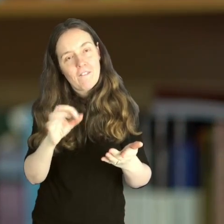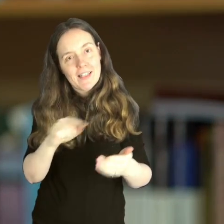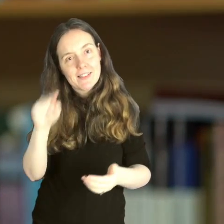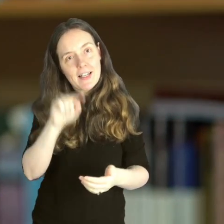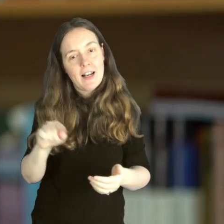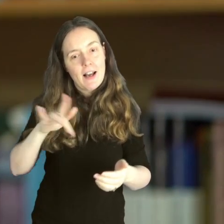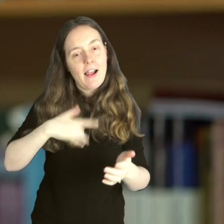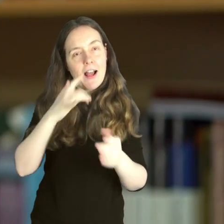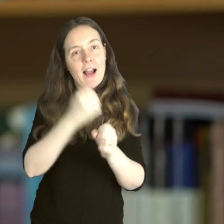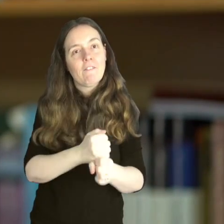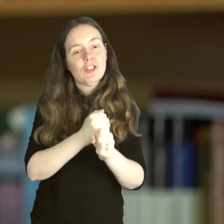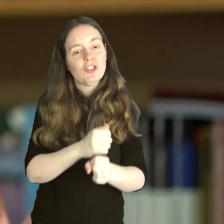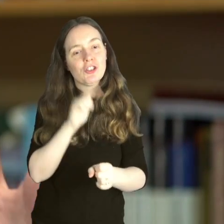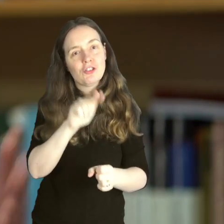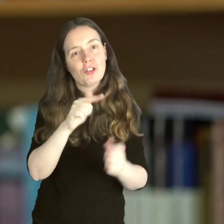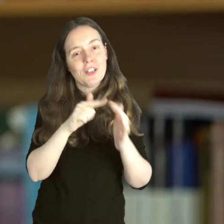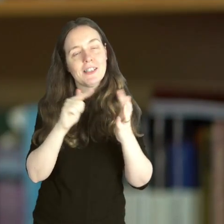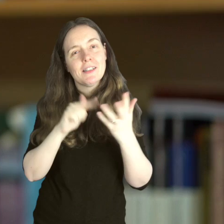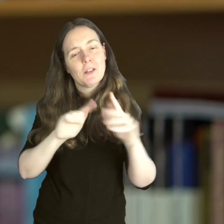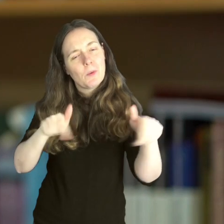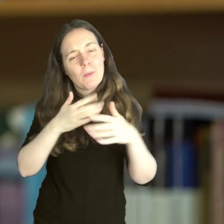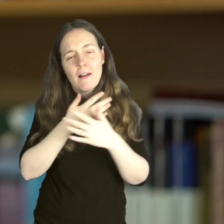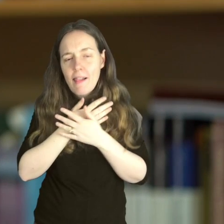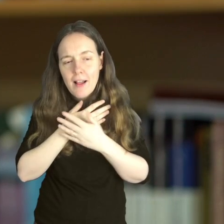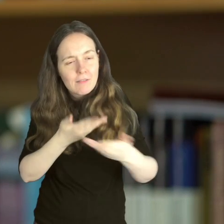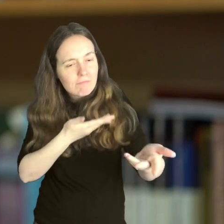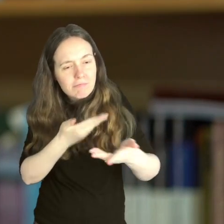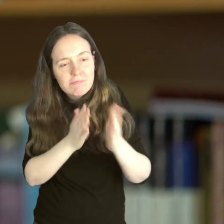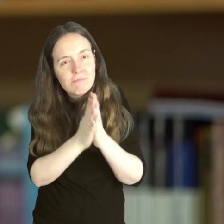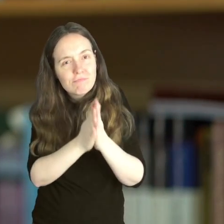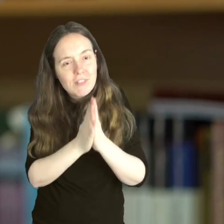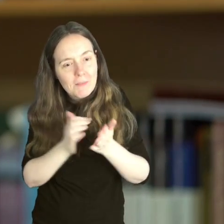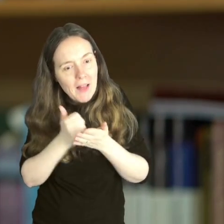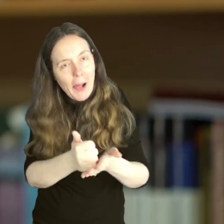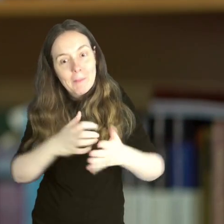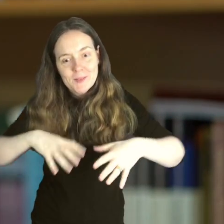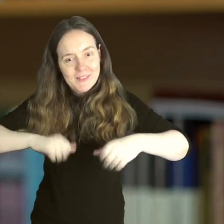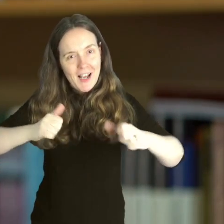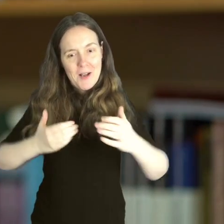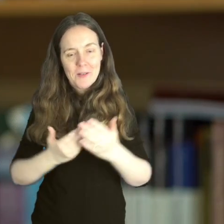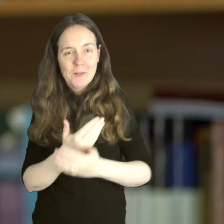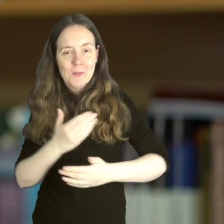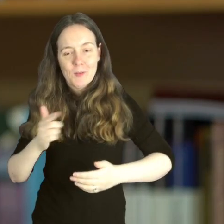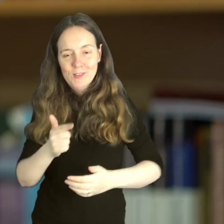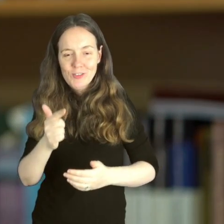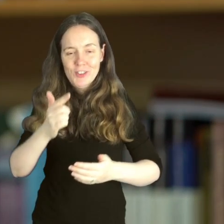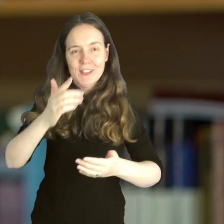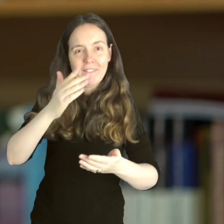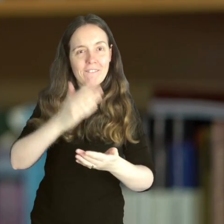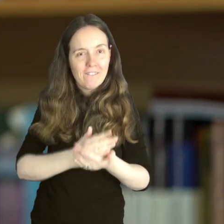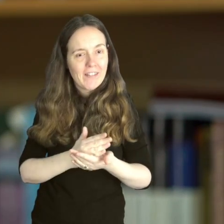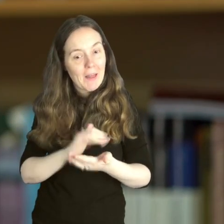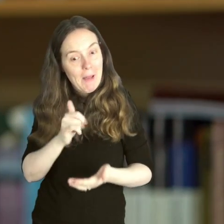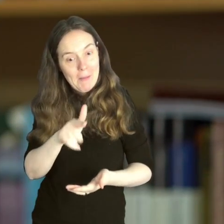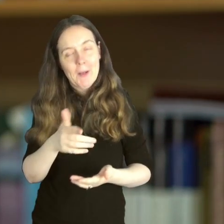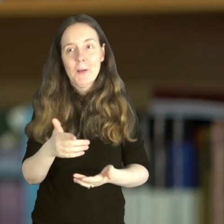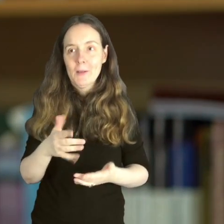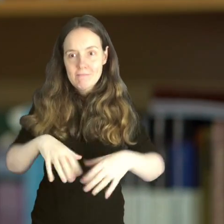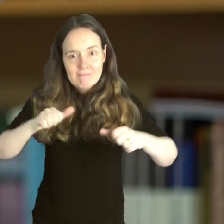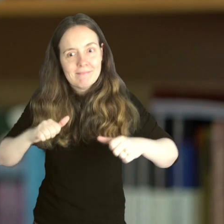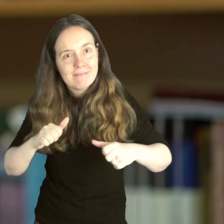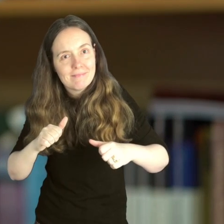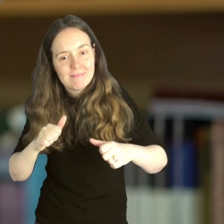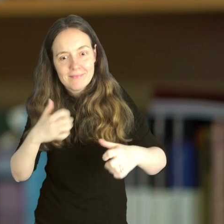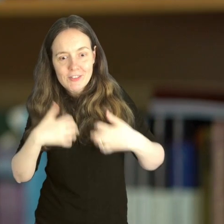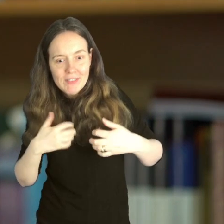office@lifechurch.eu. We would love to talk with you. We'd love to pray with you. And we'd love to help you get started on this new journey of faith that you've maybe